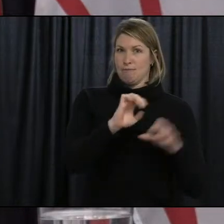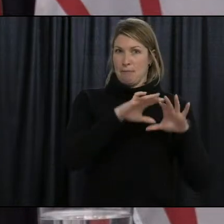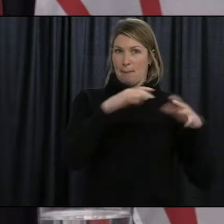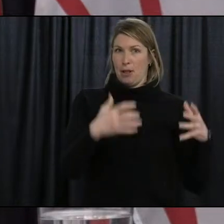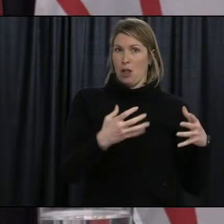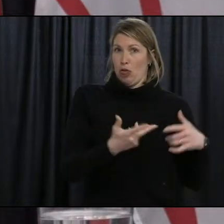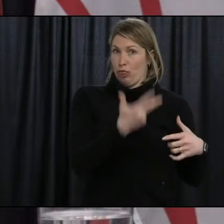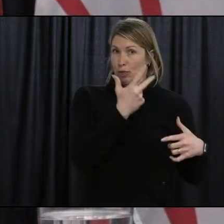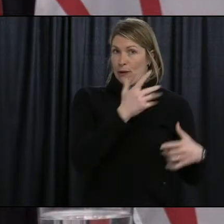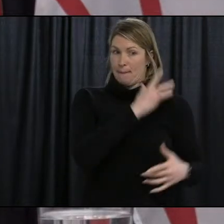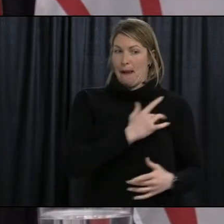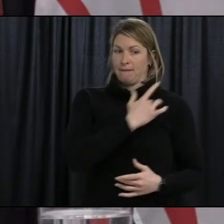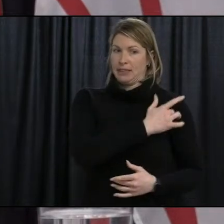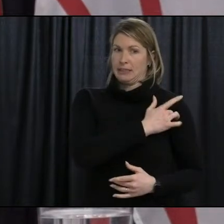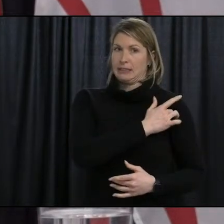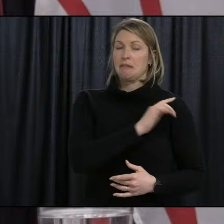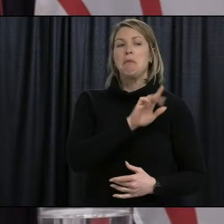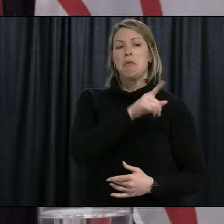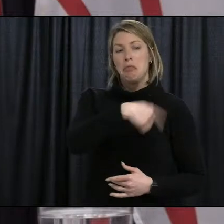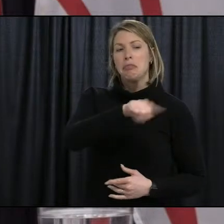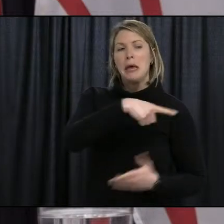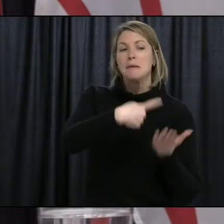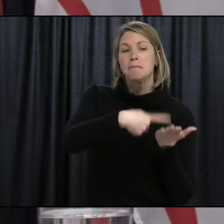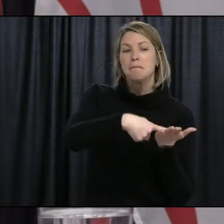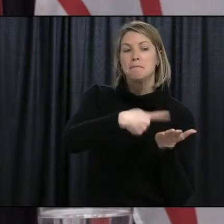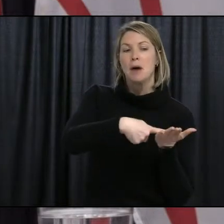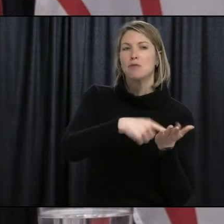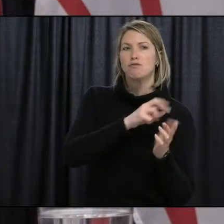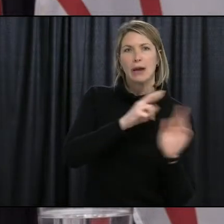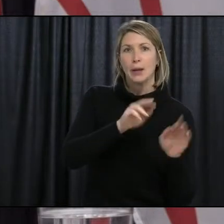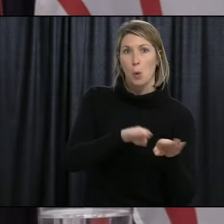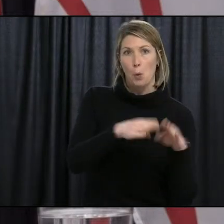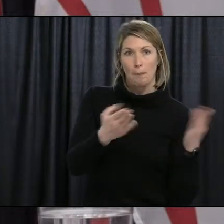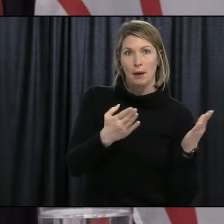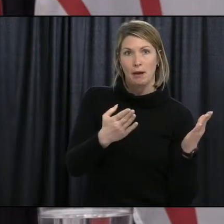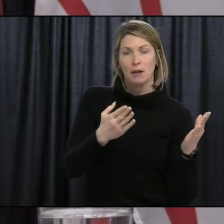still higher than we would have liked from a